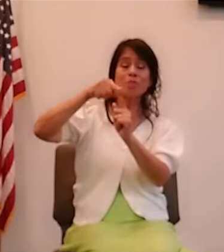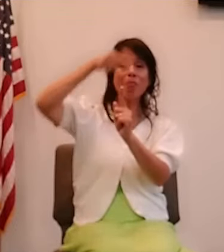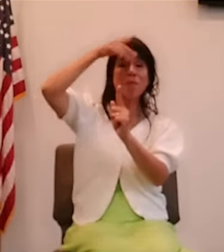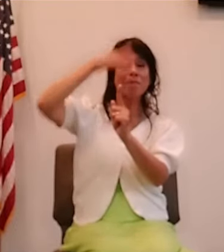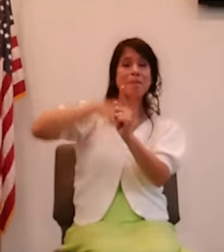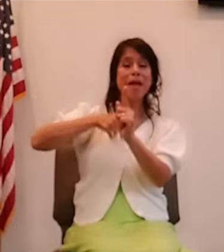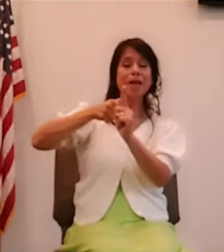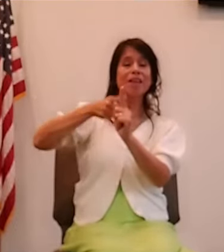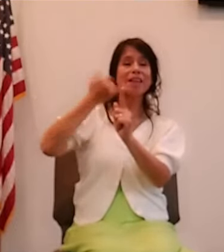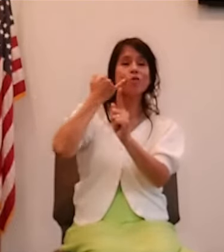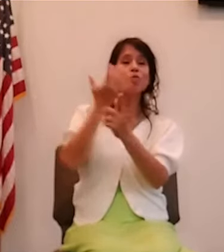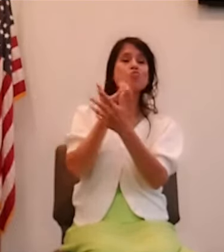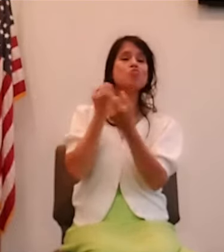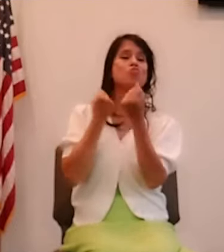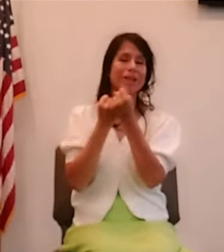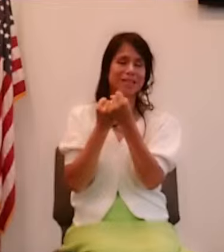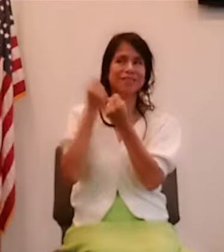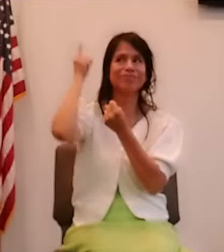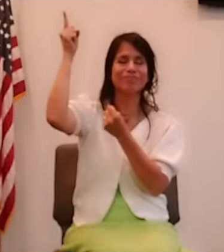disciples cried out to Jesus.